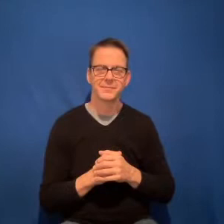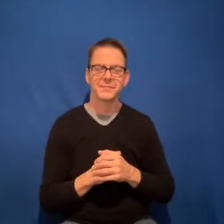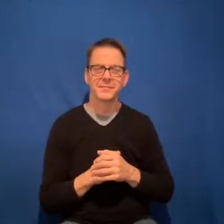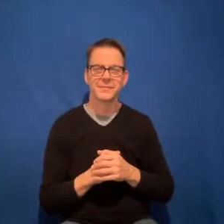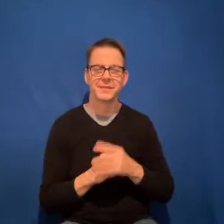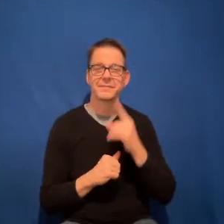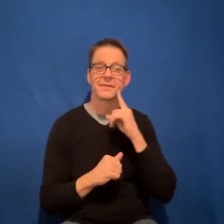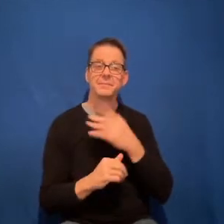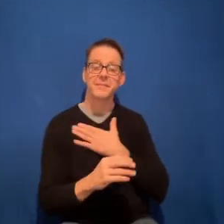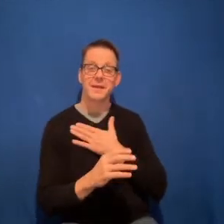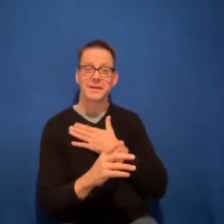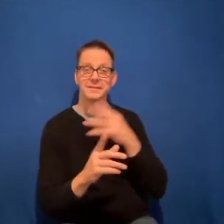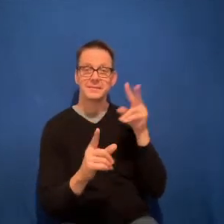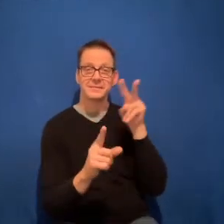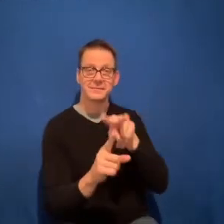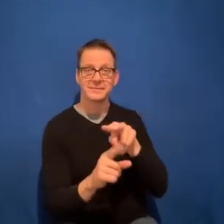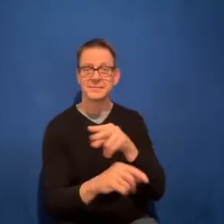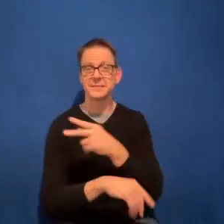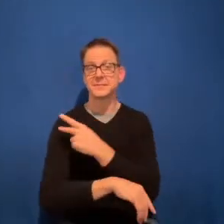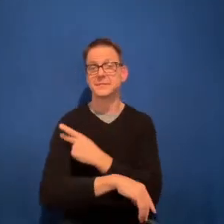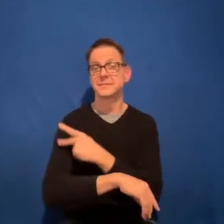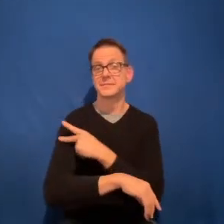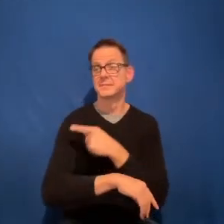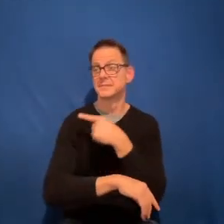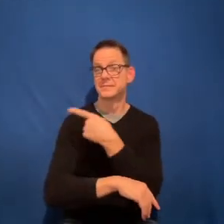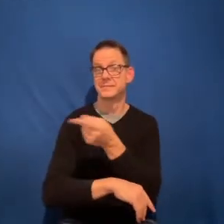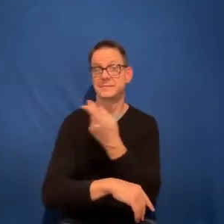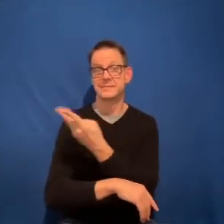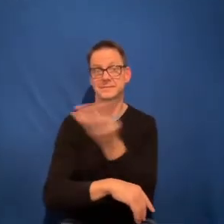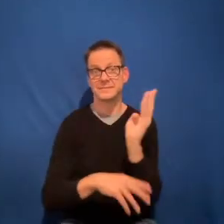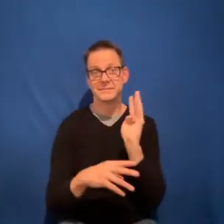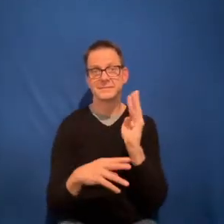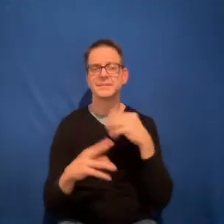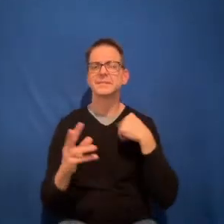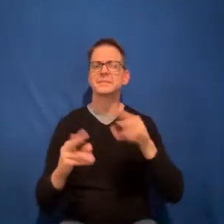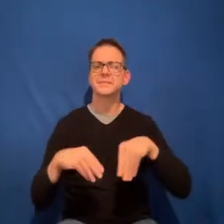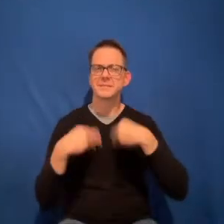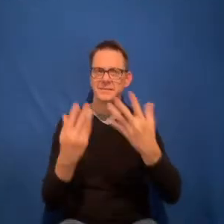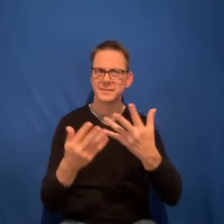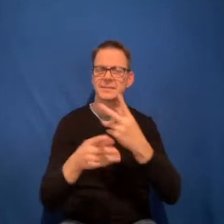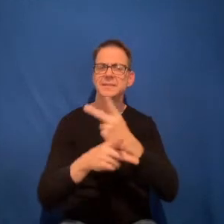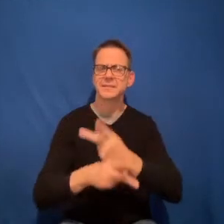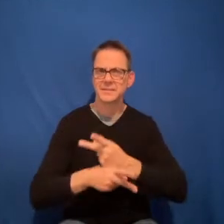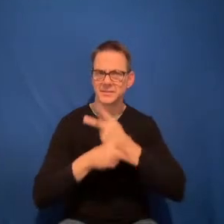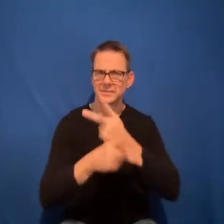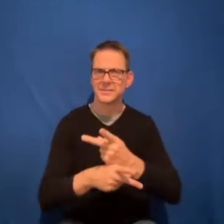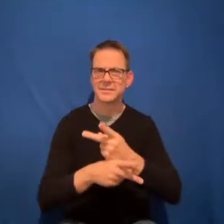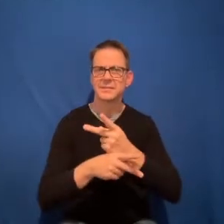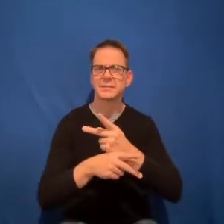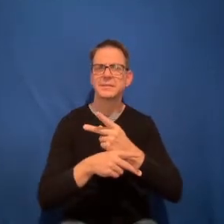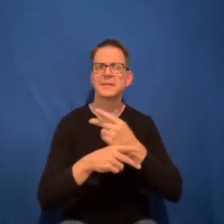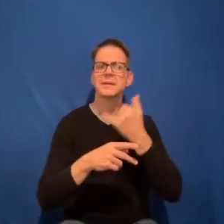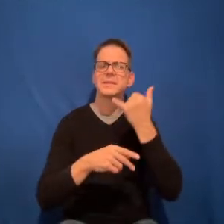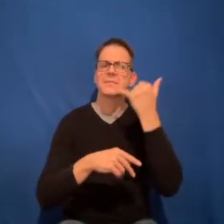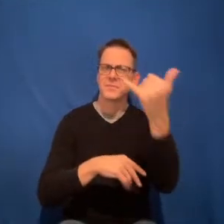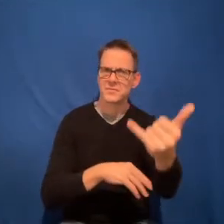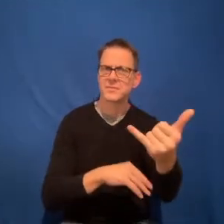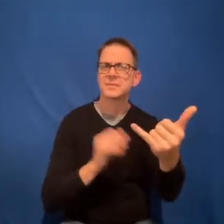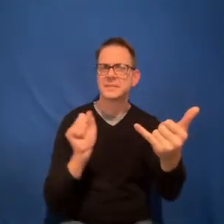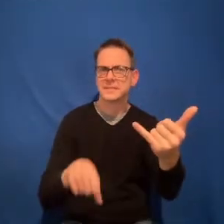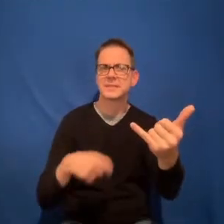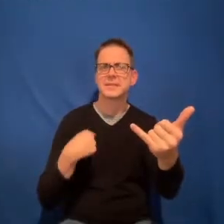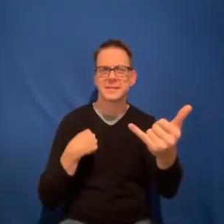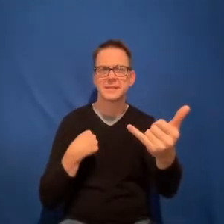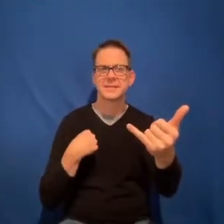my perspective, seeing my own patients, I was able to provide care to them over the phone.